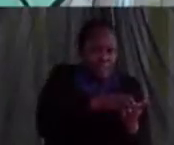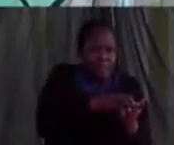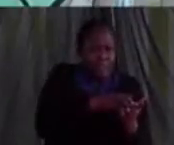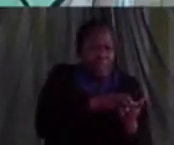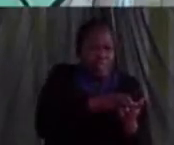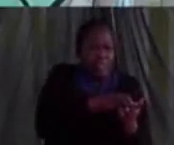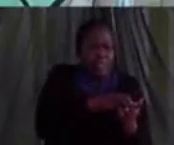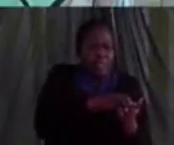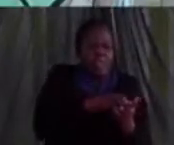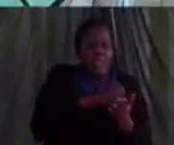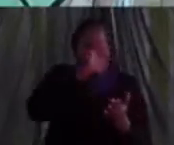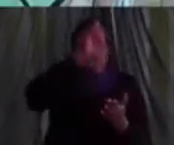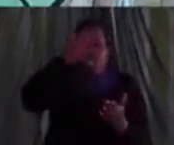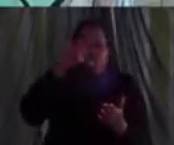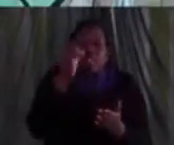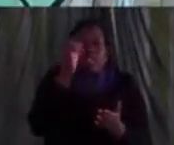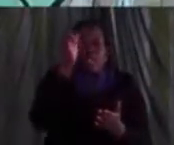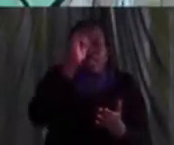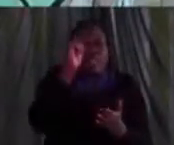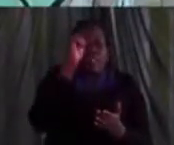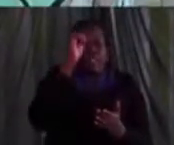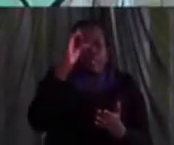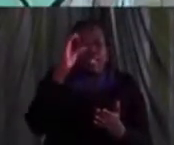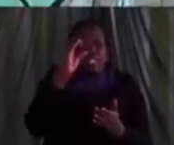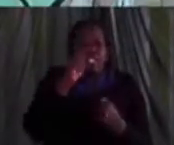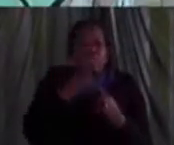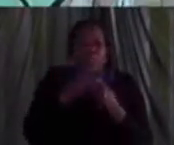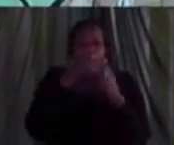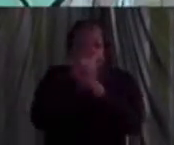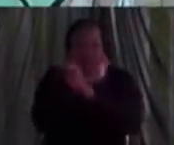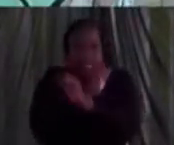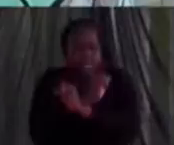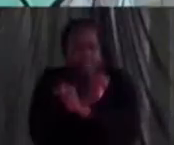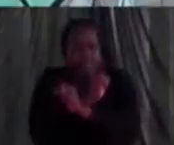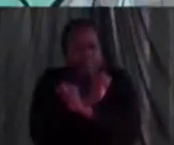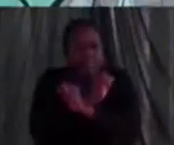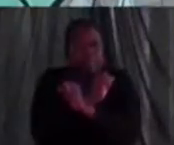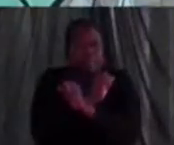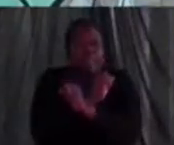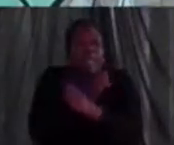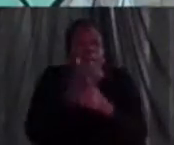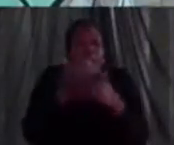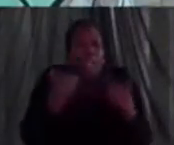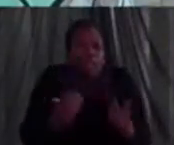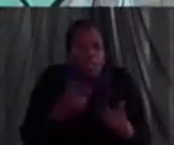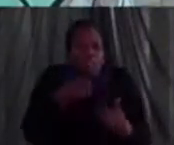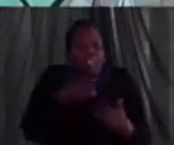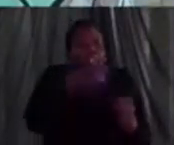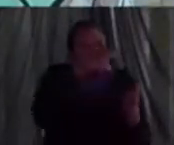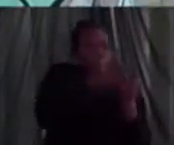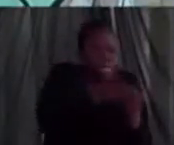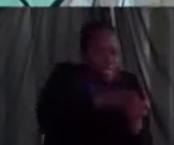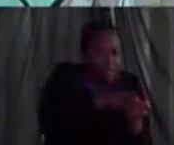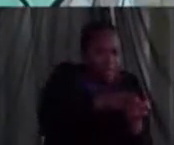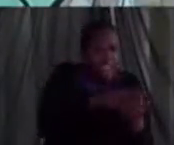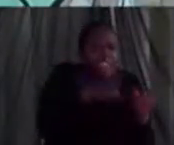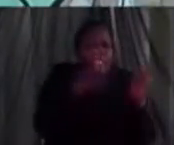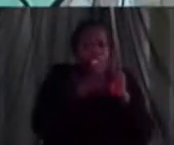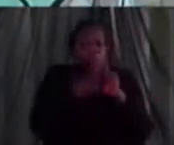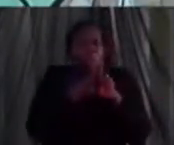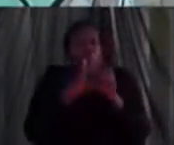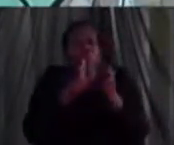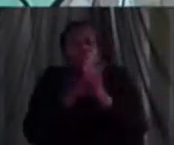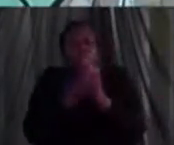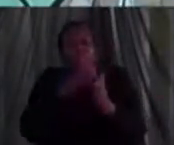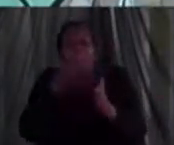the proceedings before the tribunal. Yes. Now, to put the matter in context for us, and the rest that maybe would want to